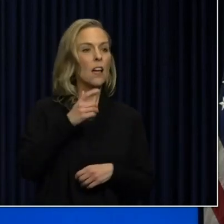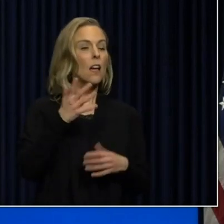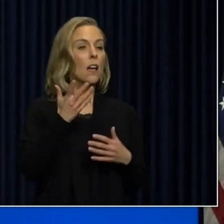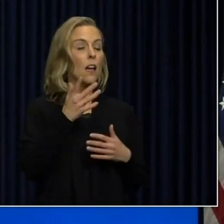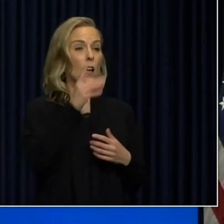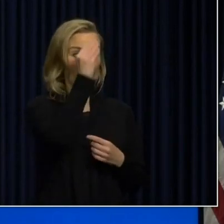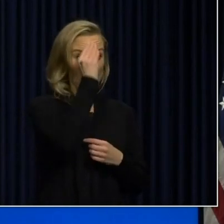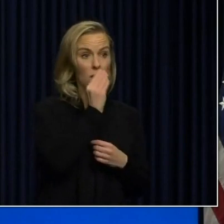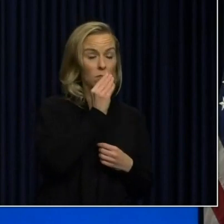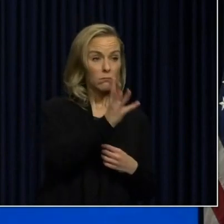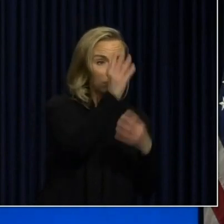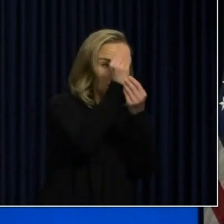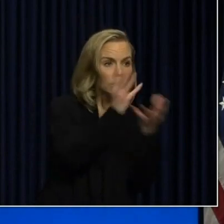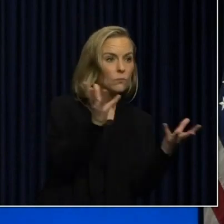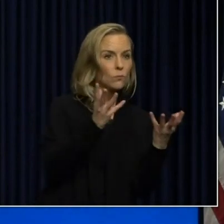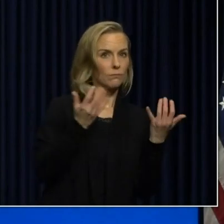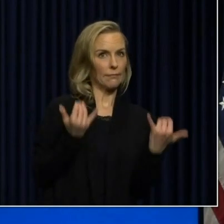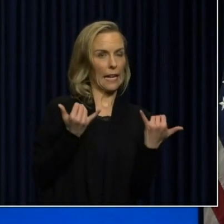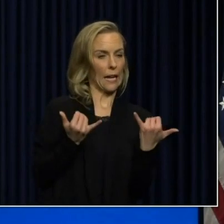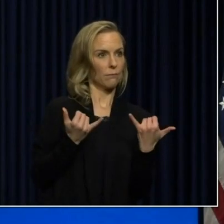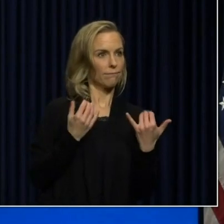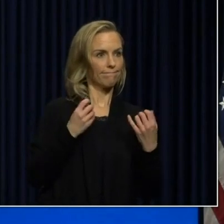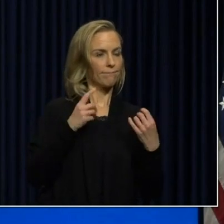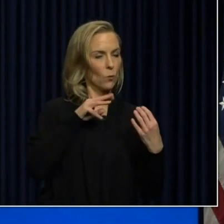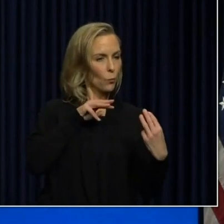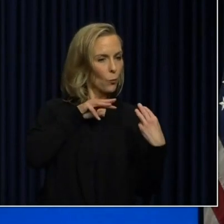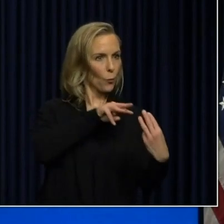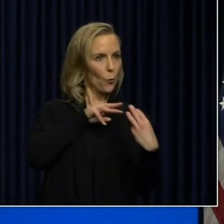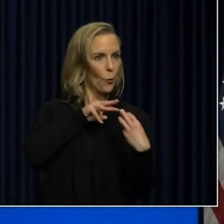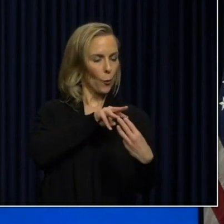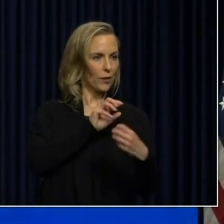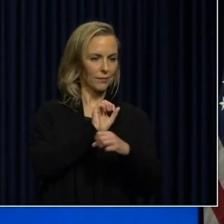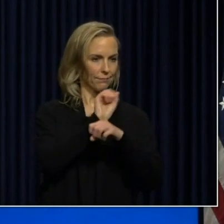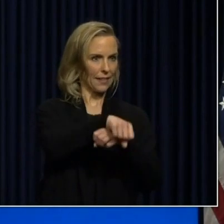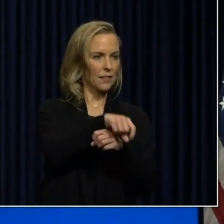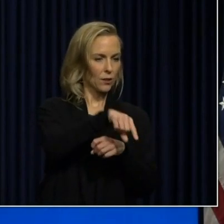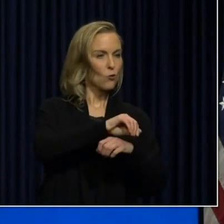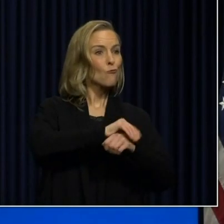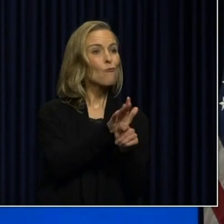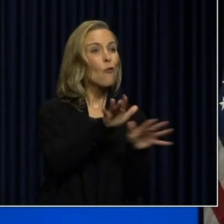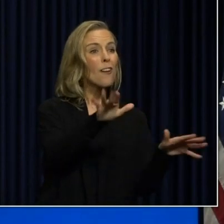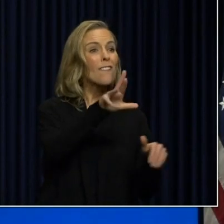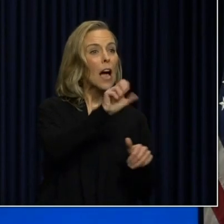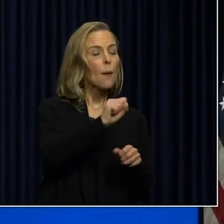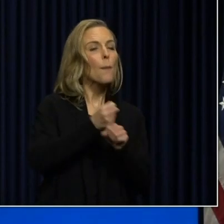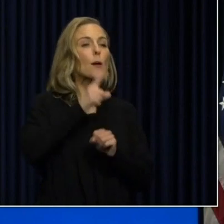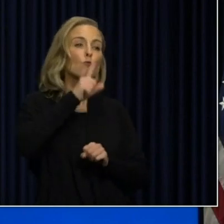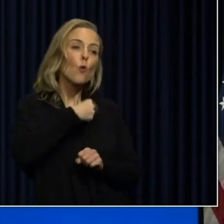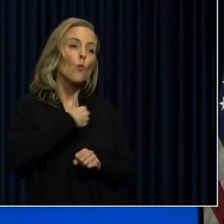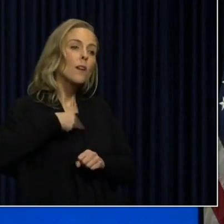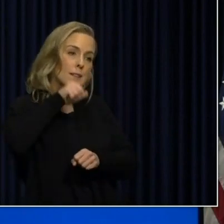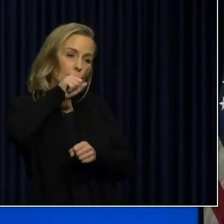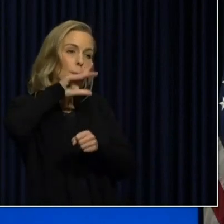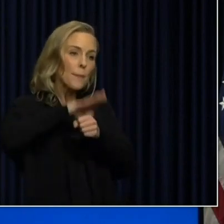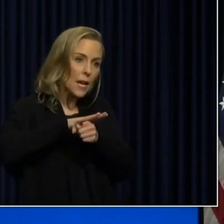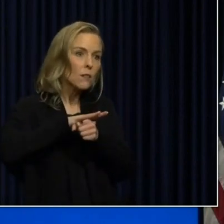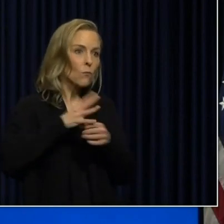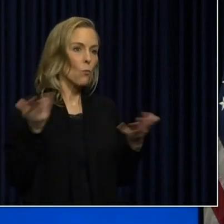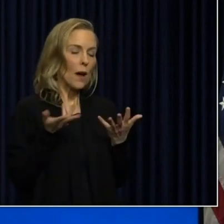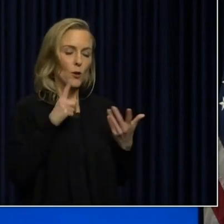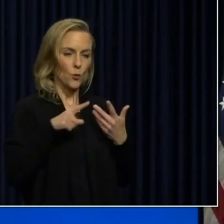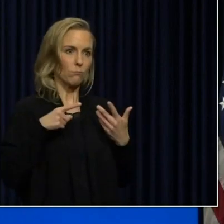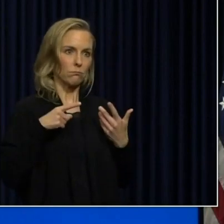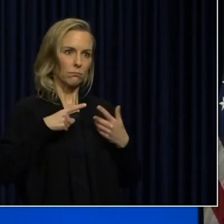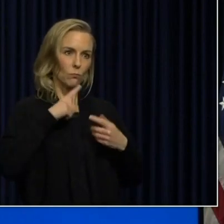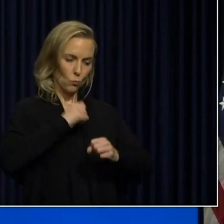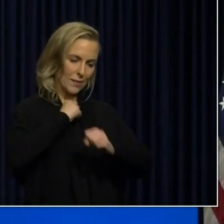update on where we are in our fight against the coronavirus, but to make sure that we are committed to doing what it takes to